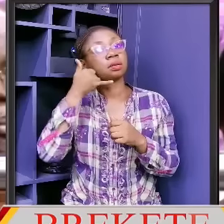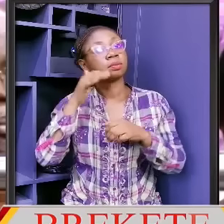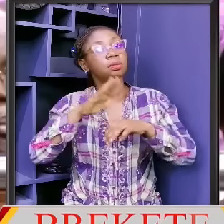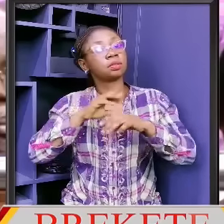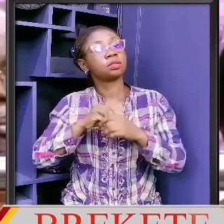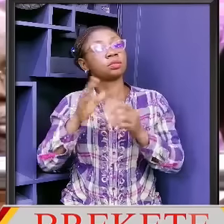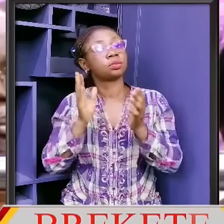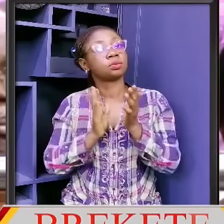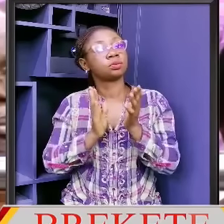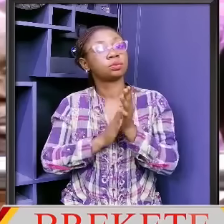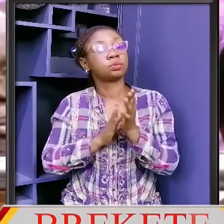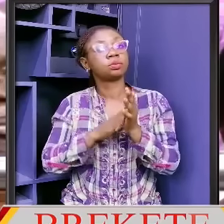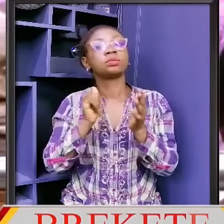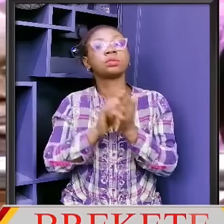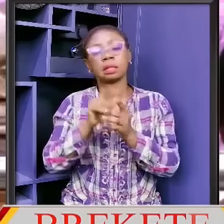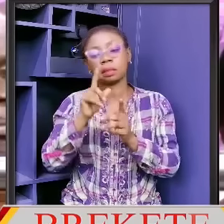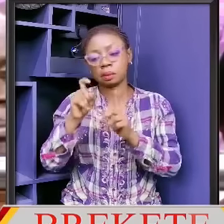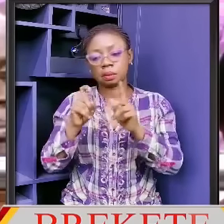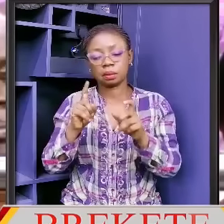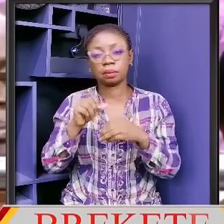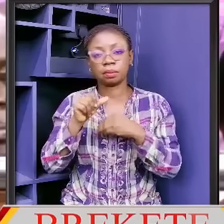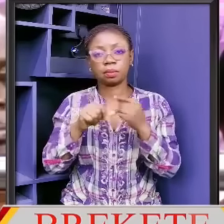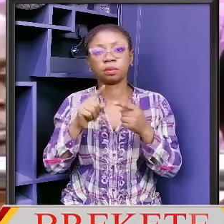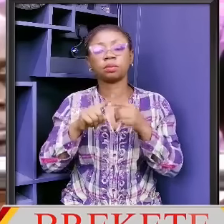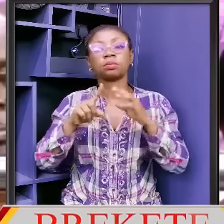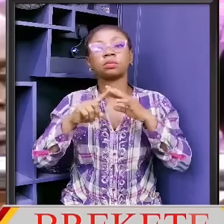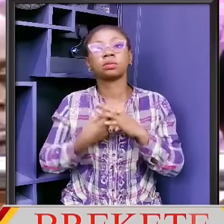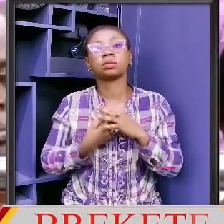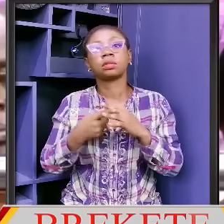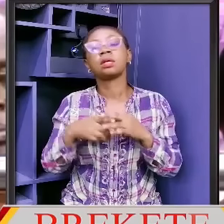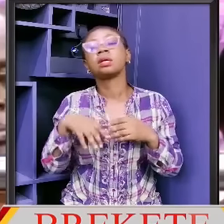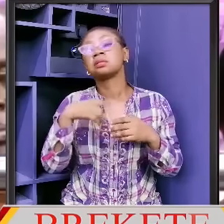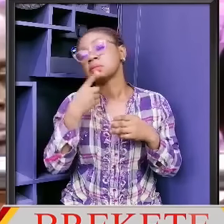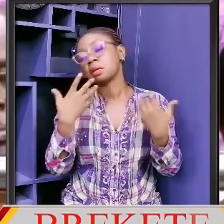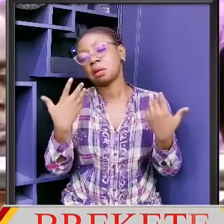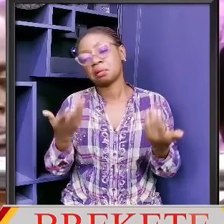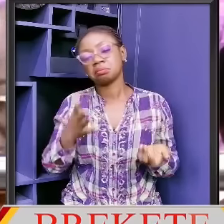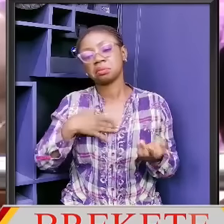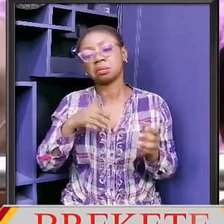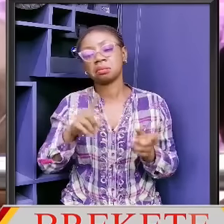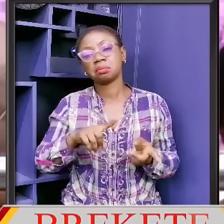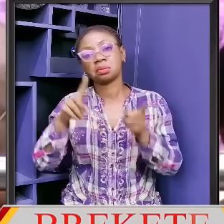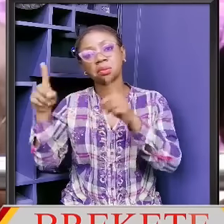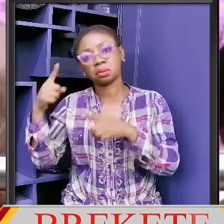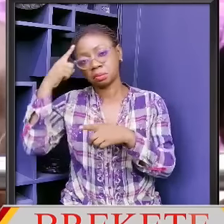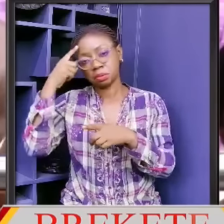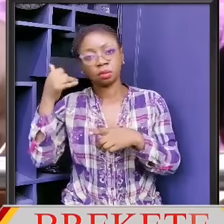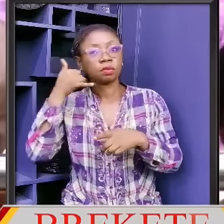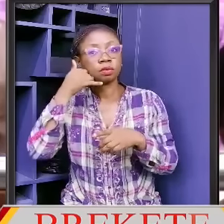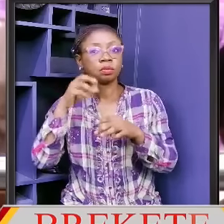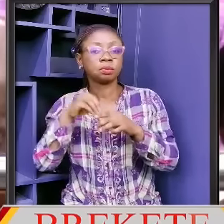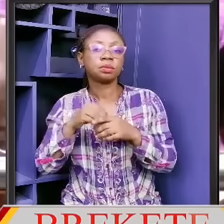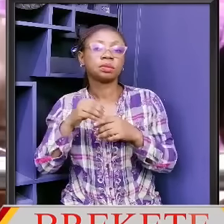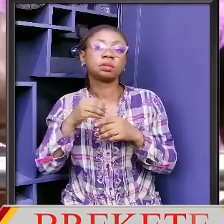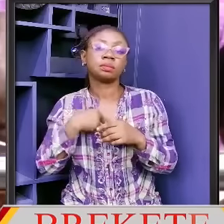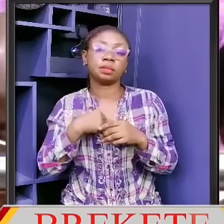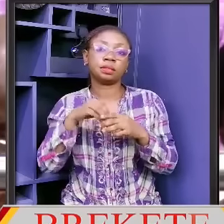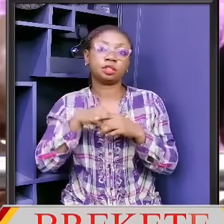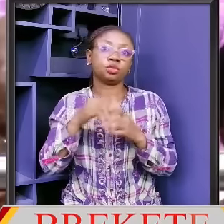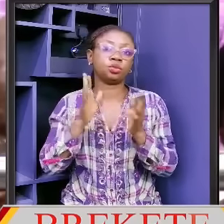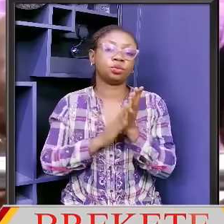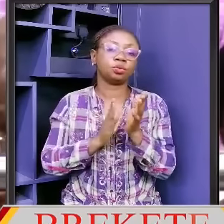say exam is about to start. I can't say to me, I'm going. Because they don't call me for school. The prosecutor can't tell